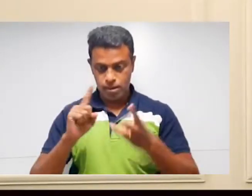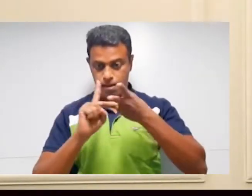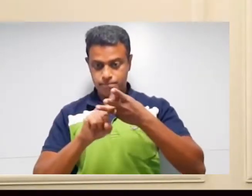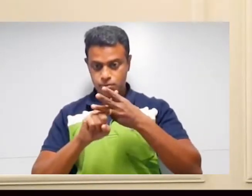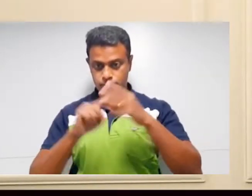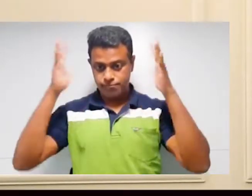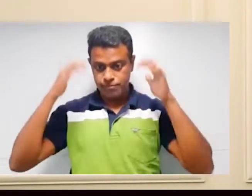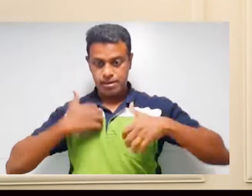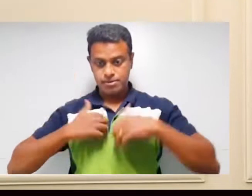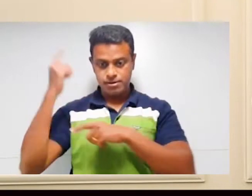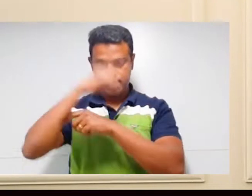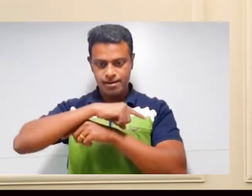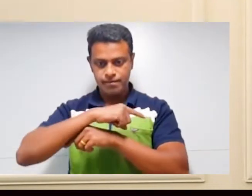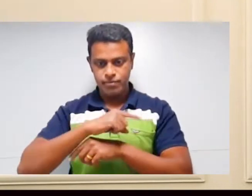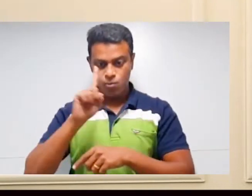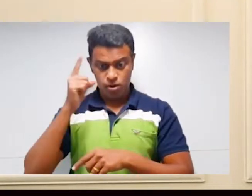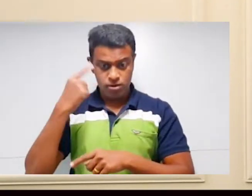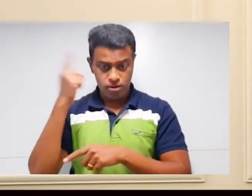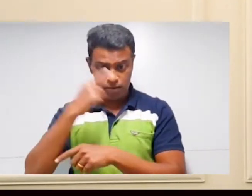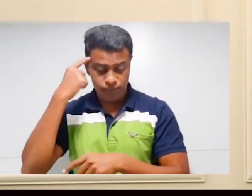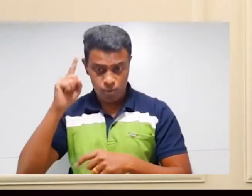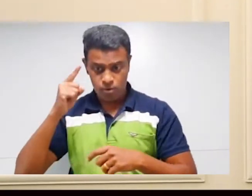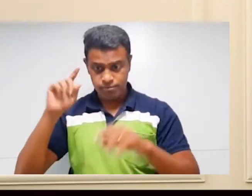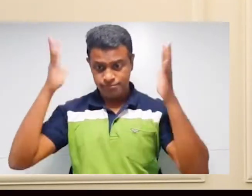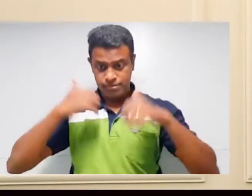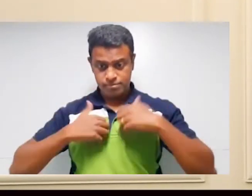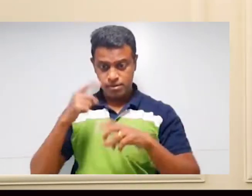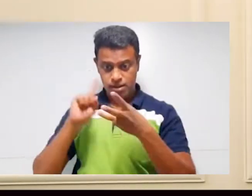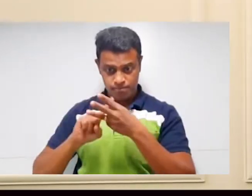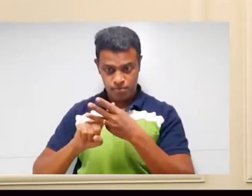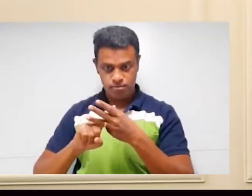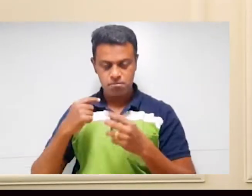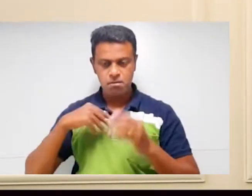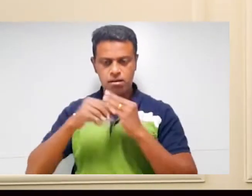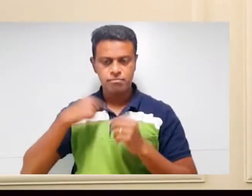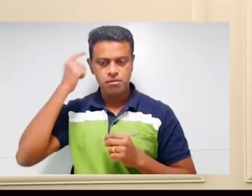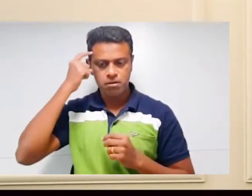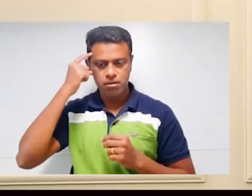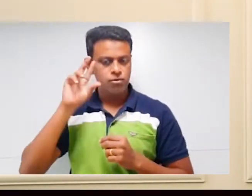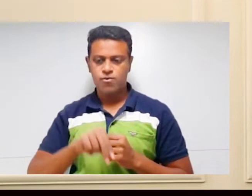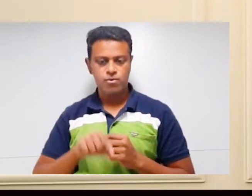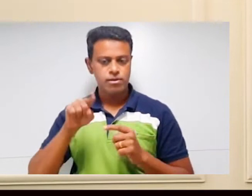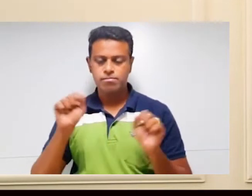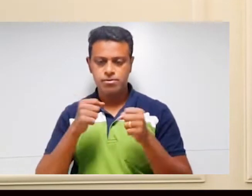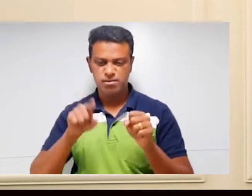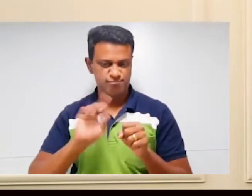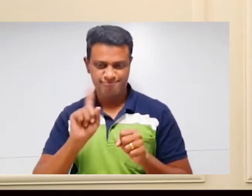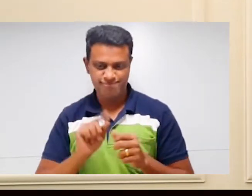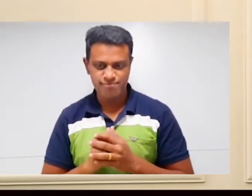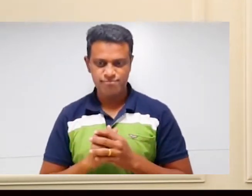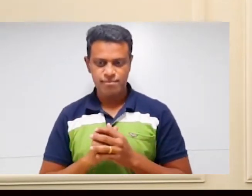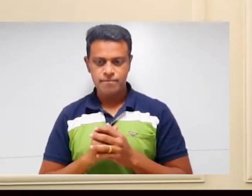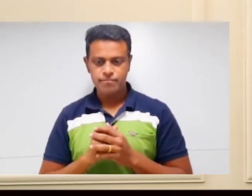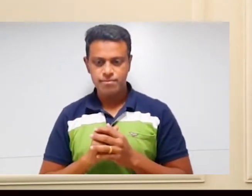March 4th, Employee Appreciation Day. One day for appreciating employees?